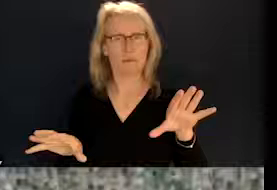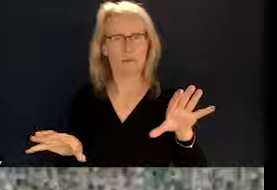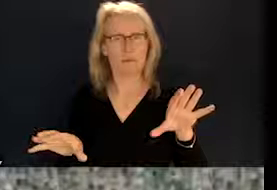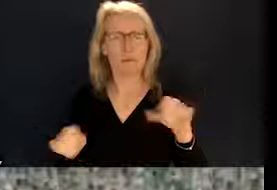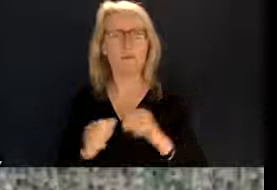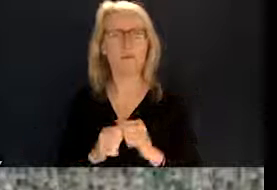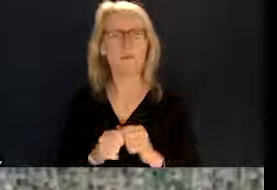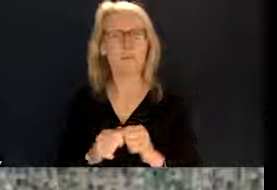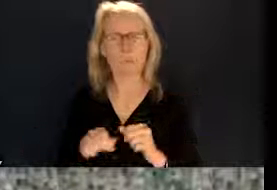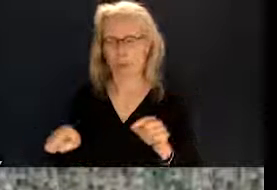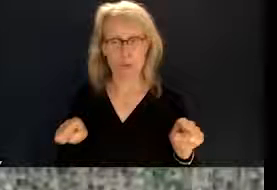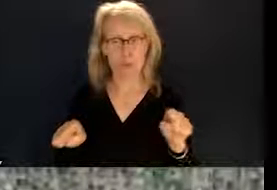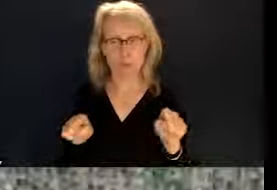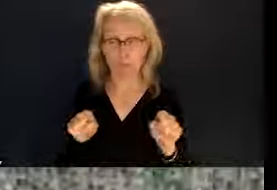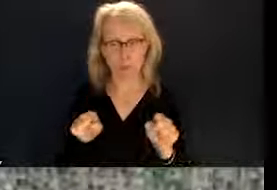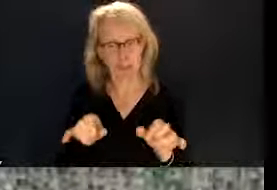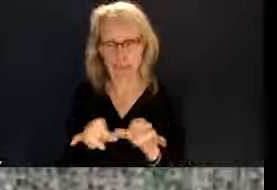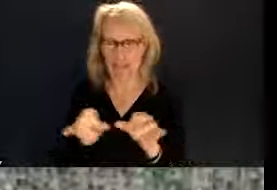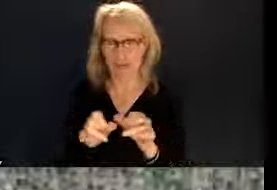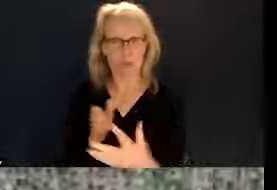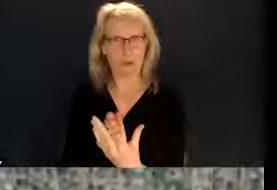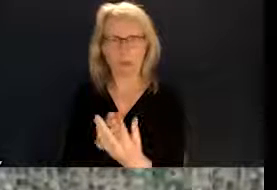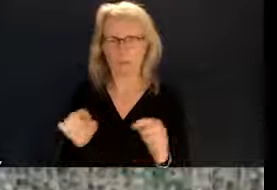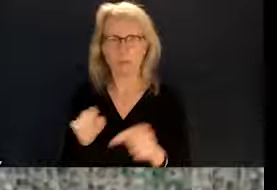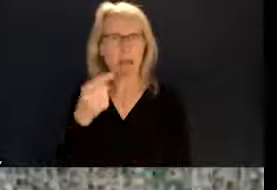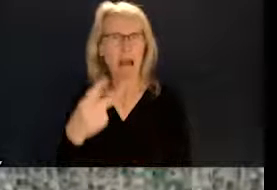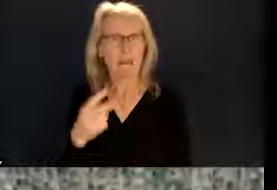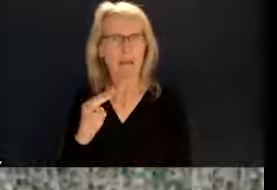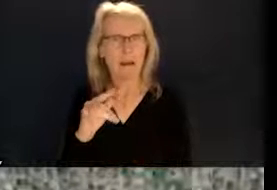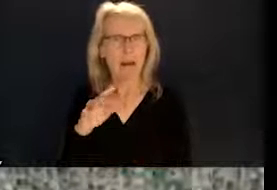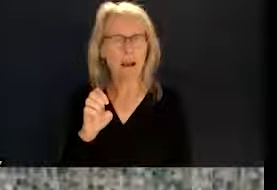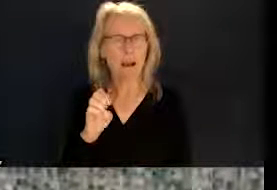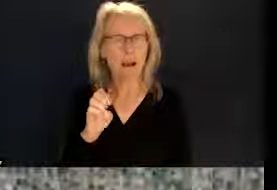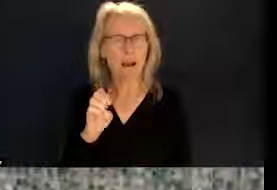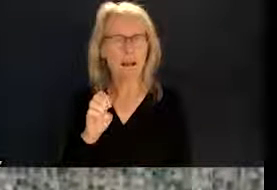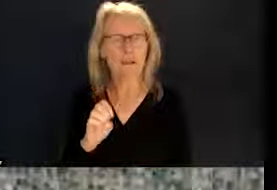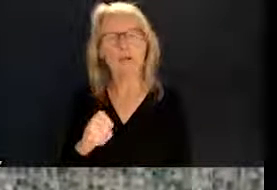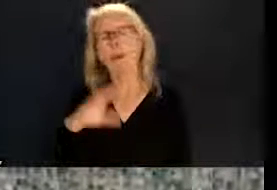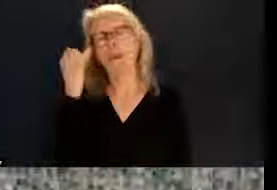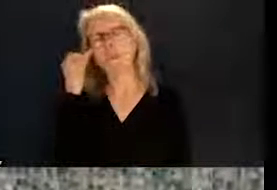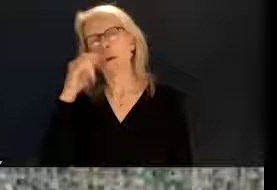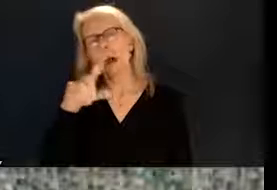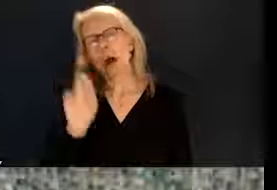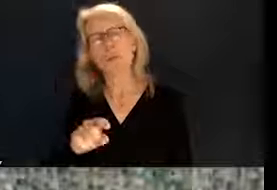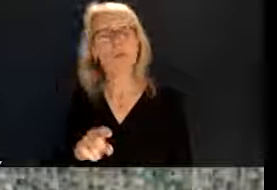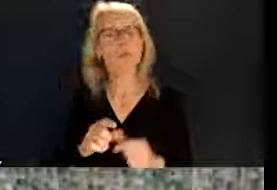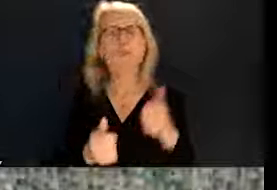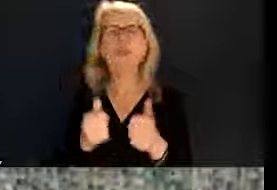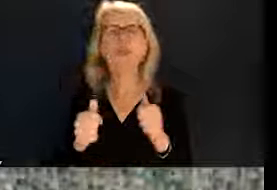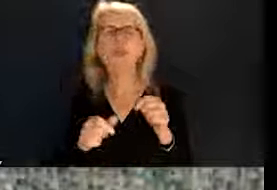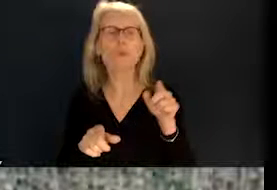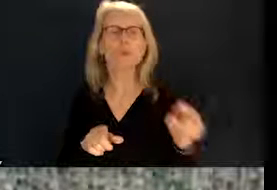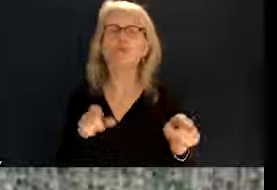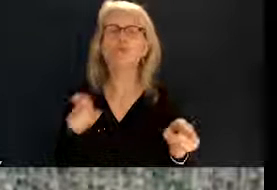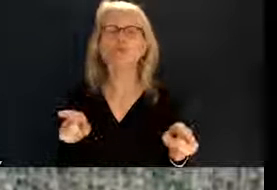than a half mile apart from each other. Your first question, if I were to ask you which of these 2 neighborhoods would you